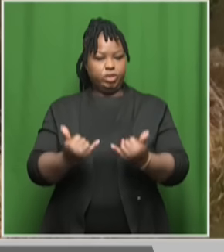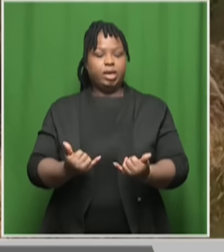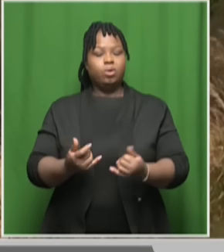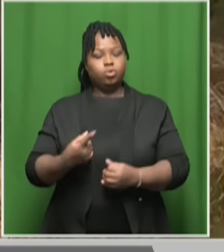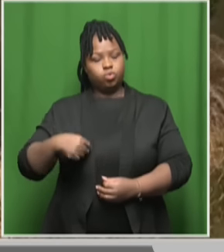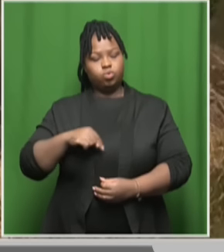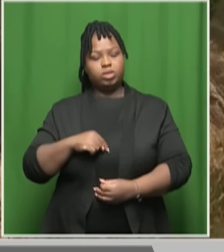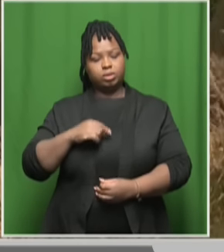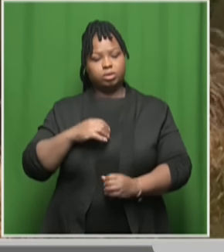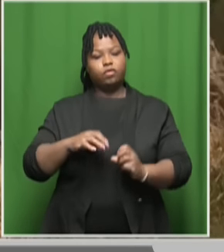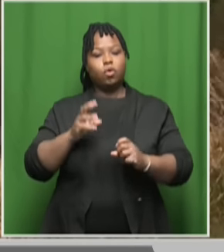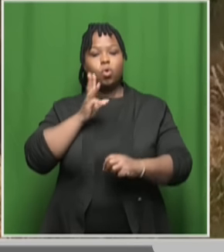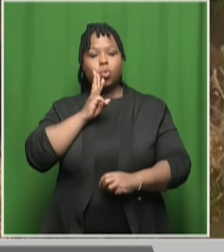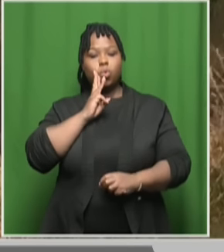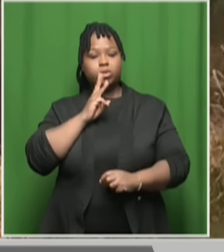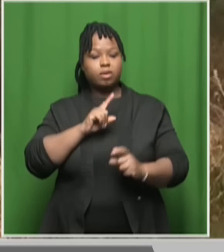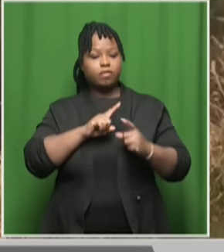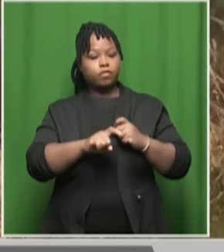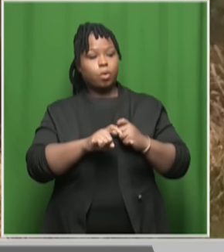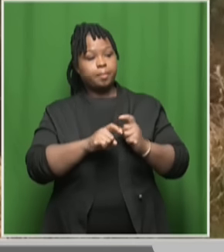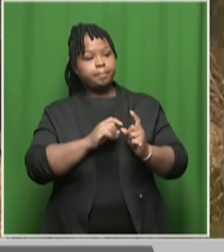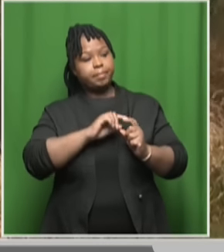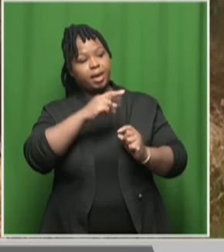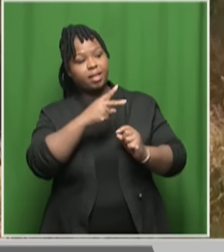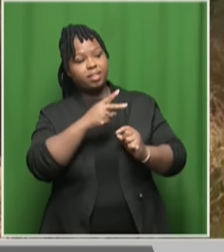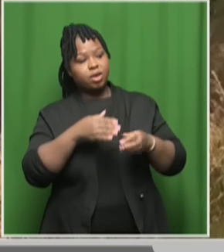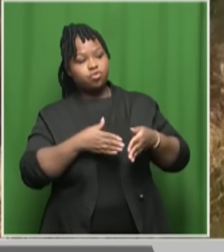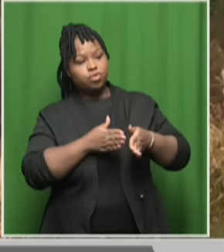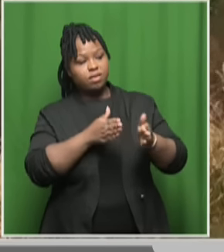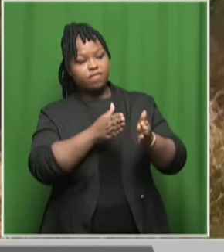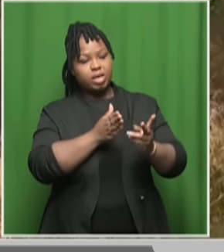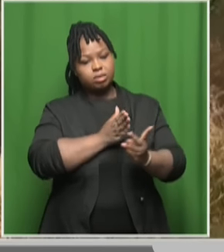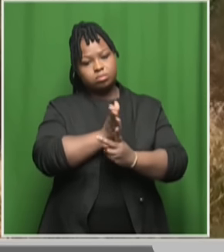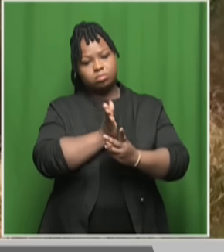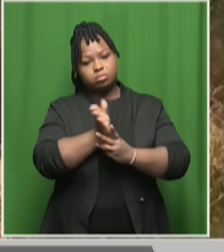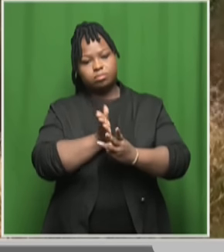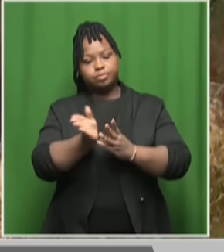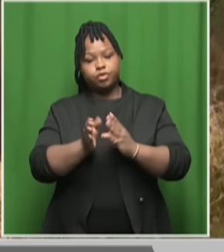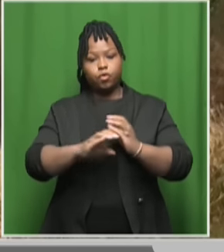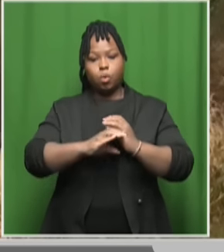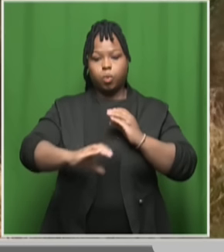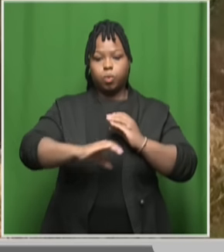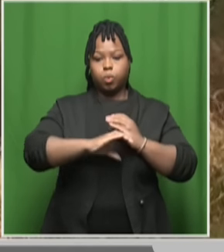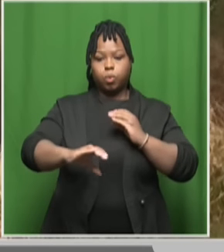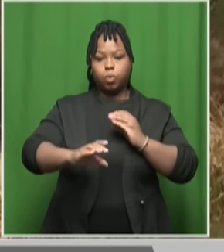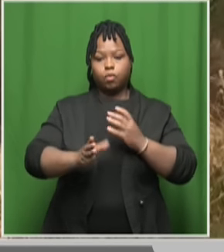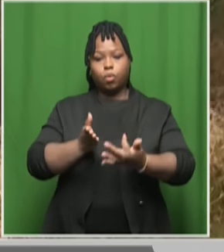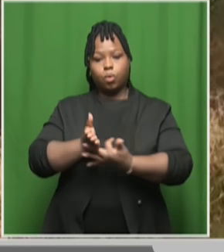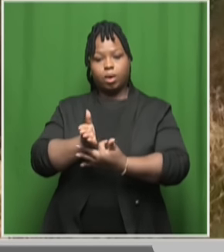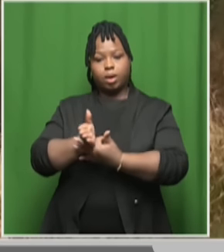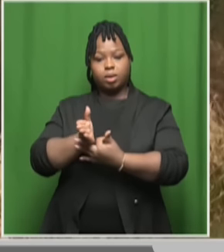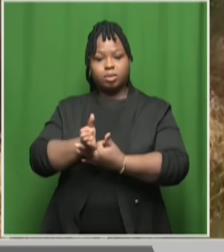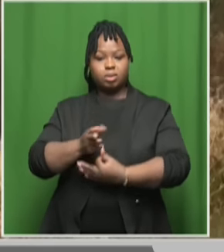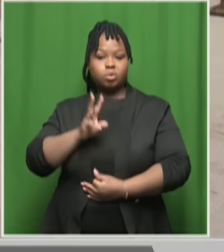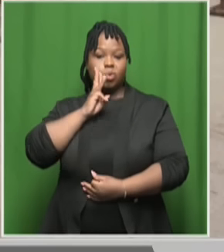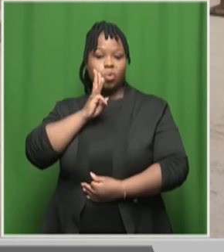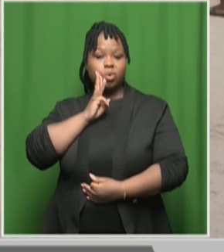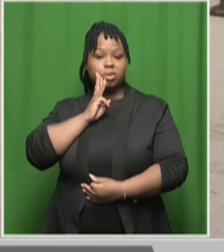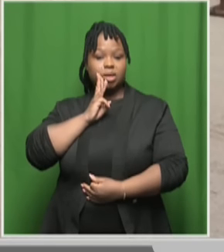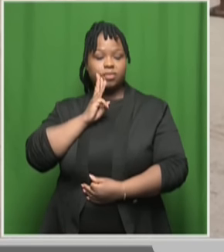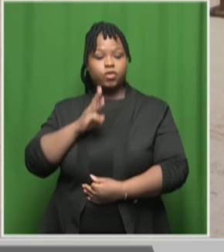we do pump from the various rivers. The Charlesford pumping station, as I've already alluded to, is